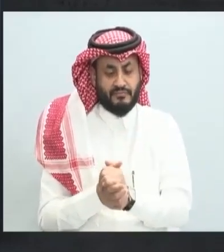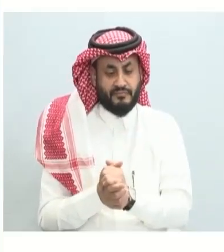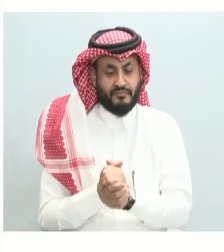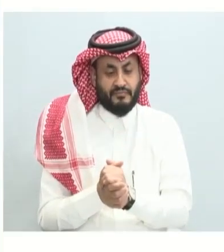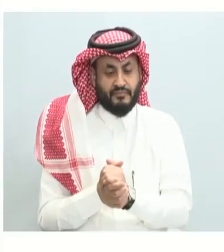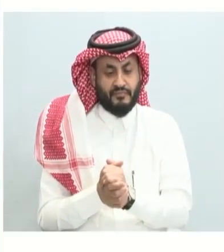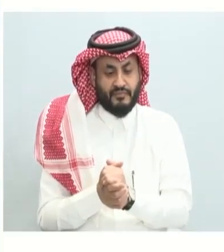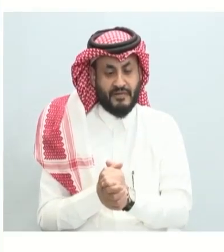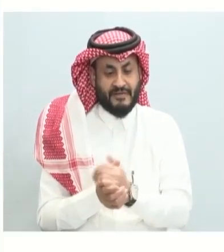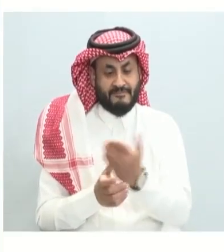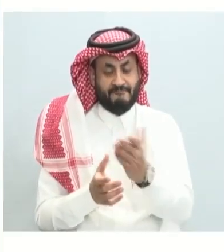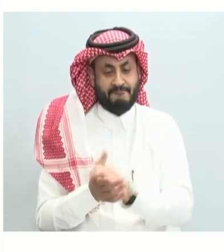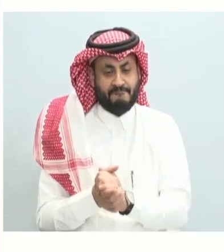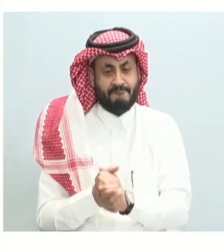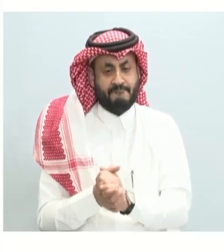chant.